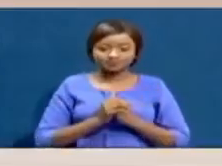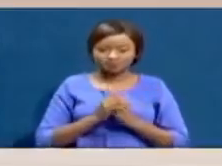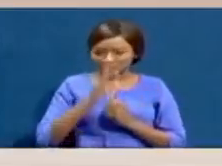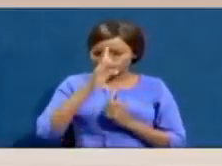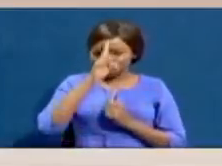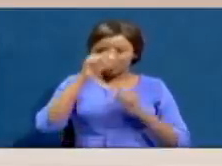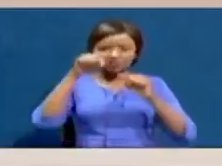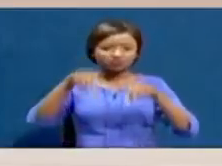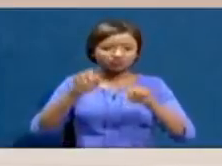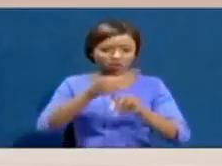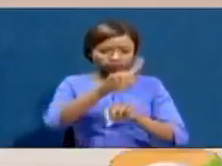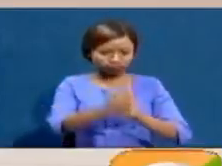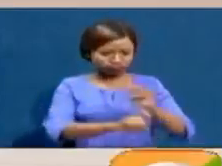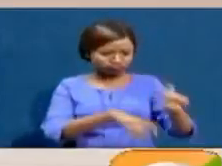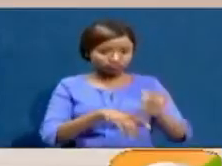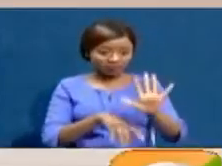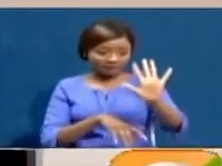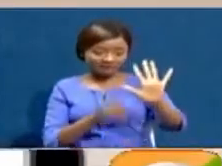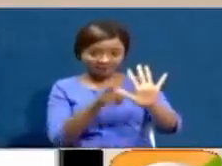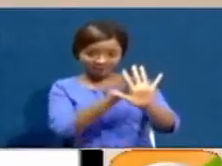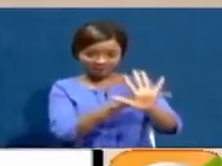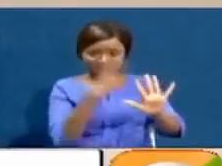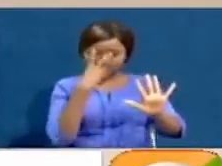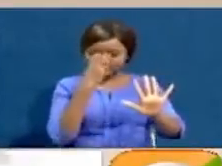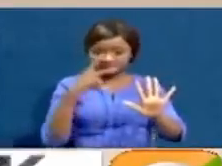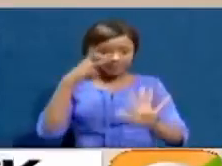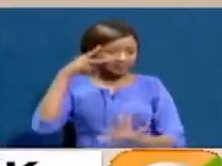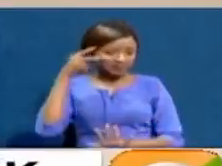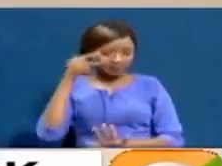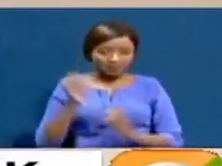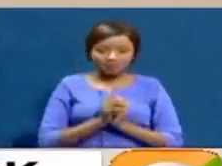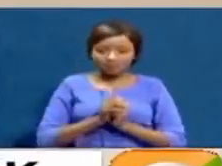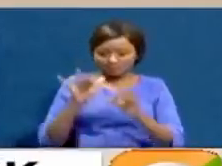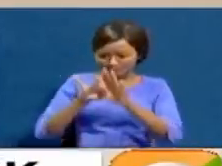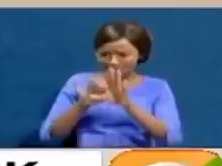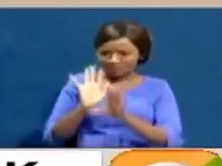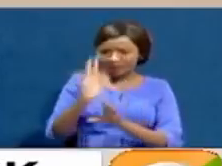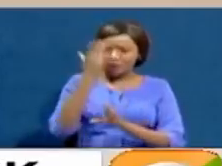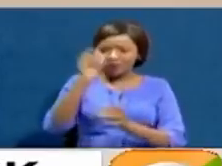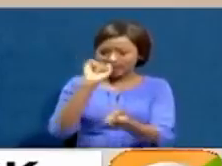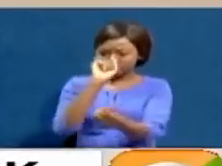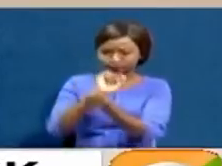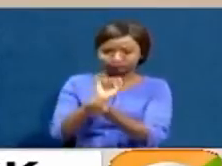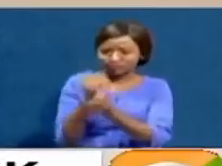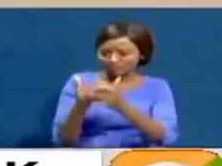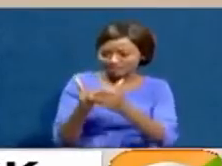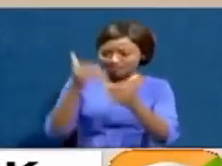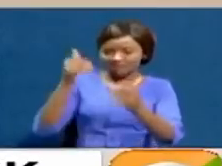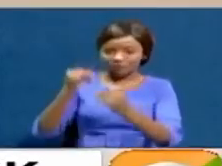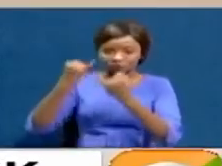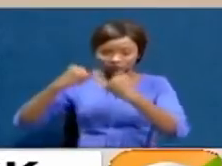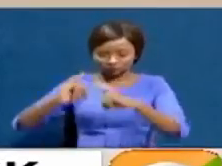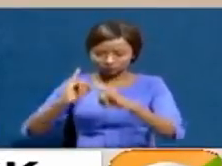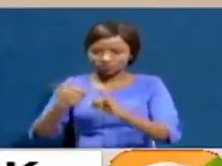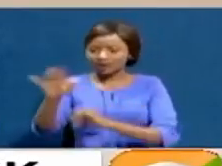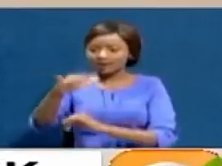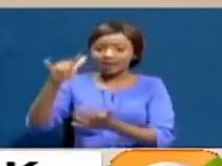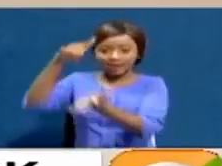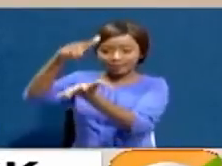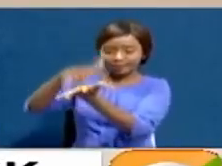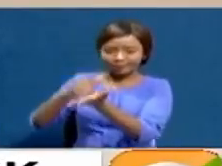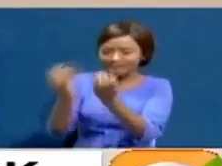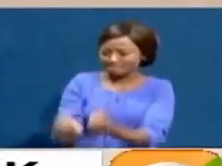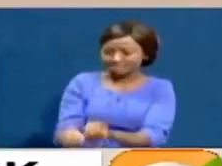police are tonight questioning five suspected Al-Shabaab members arrested following an attempted attack at Manda airstrip in